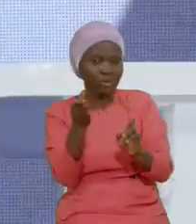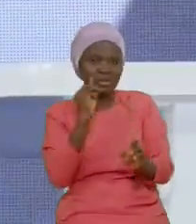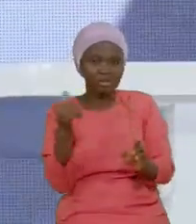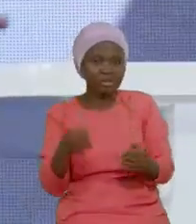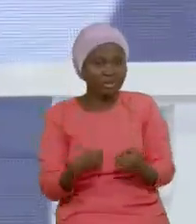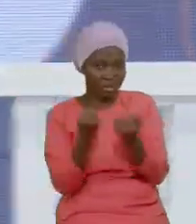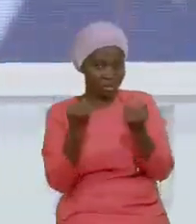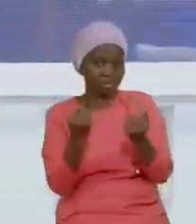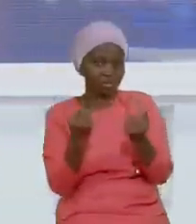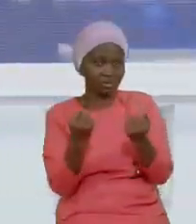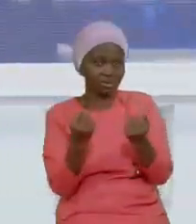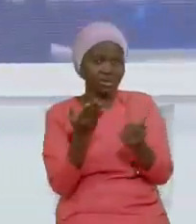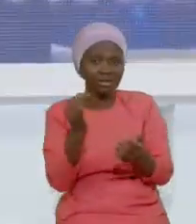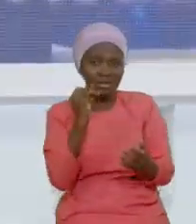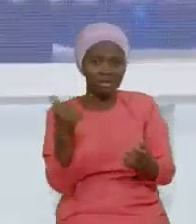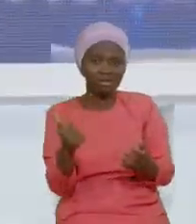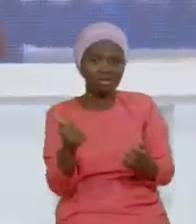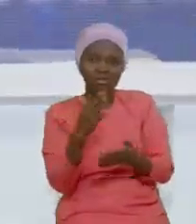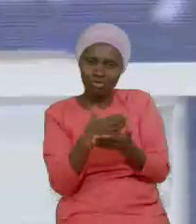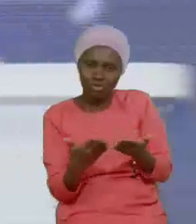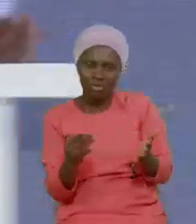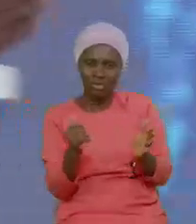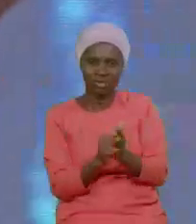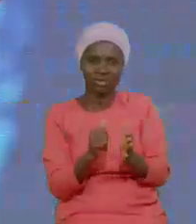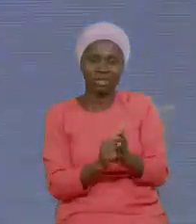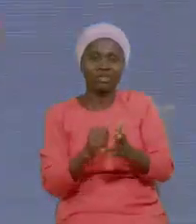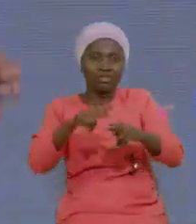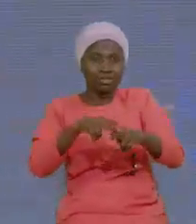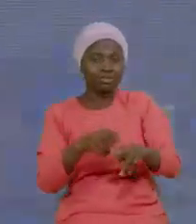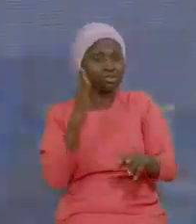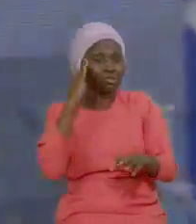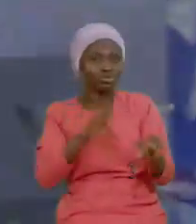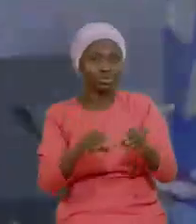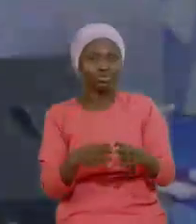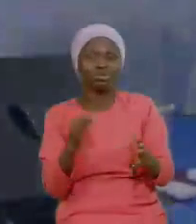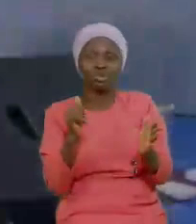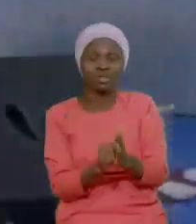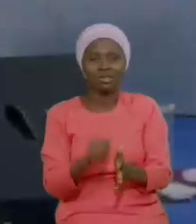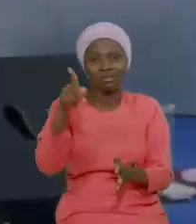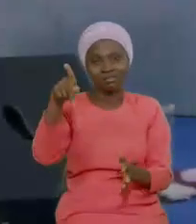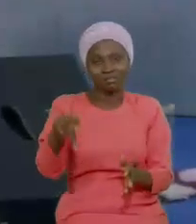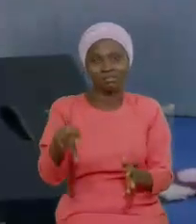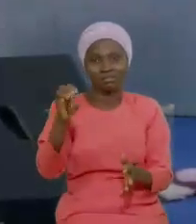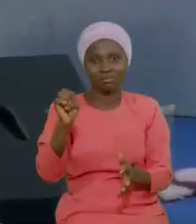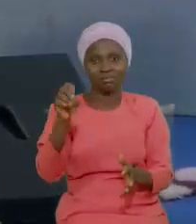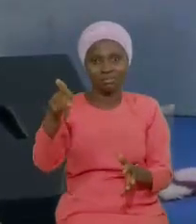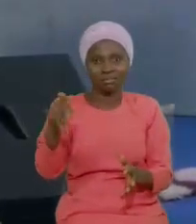challenge. There is something the salt will do that pepper cannot do.